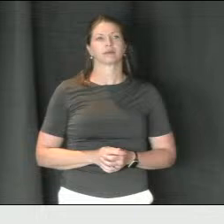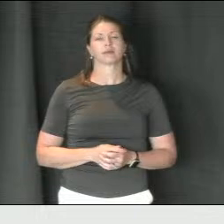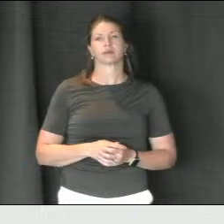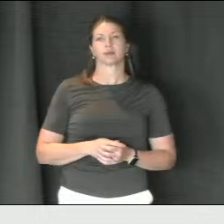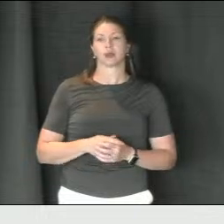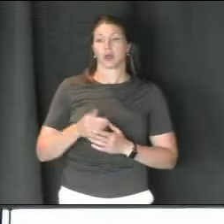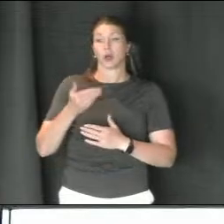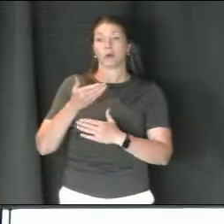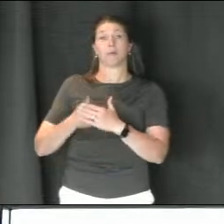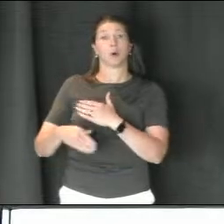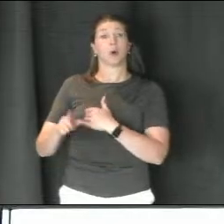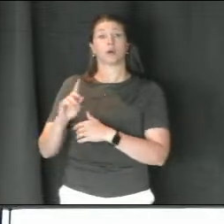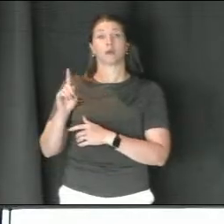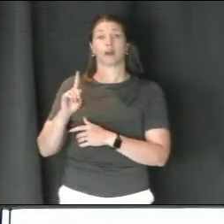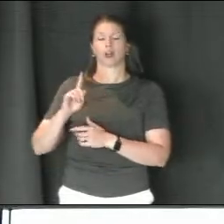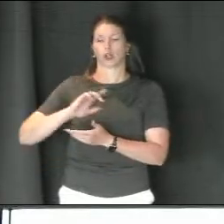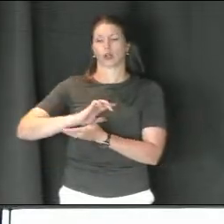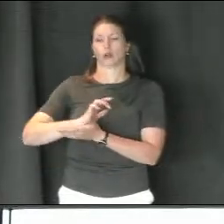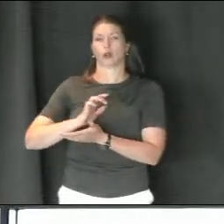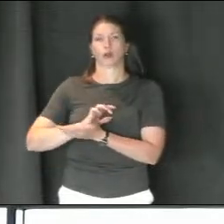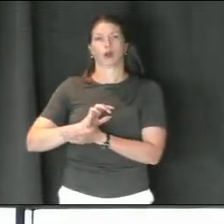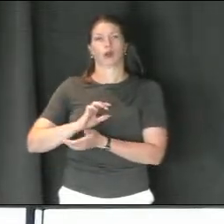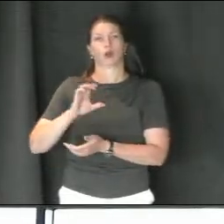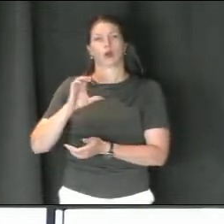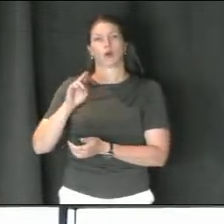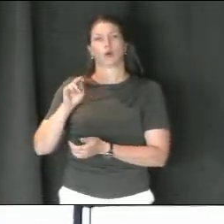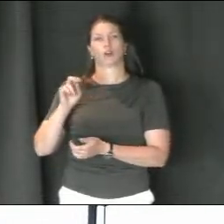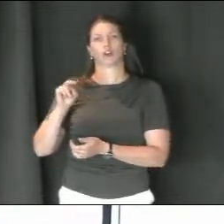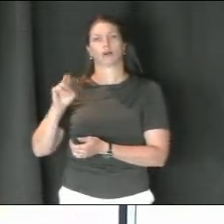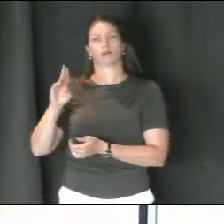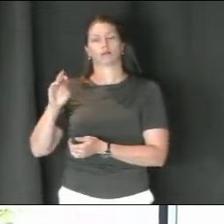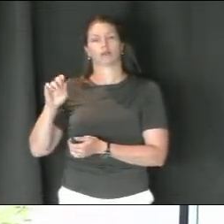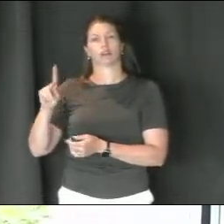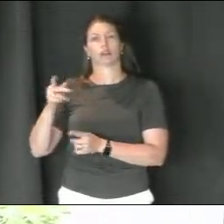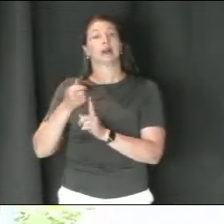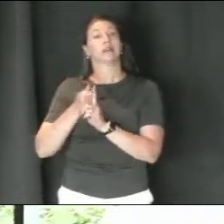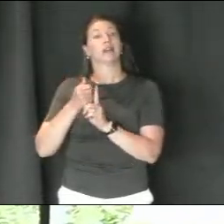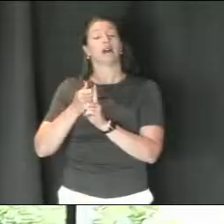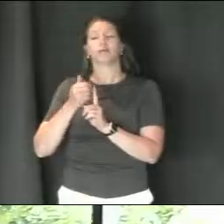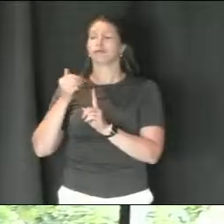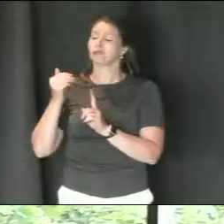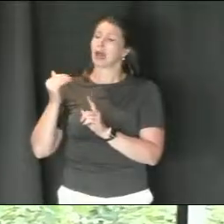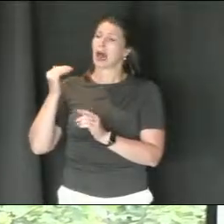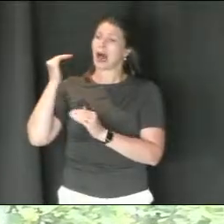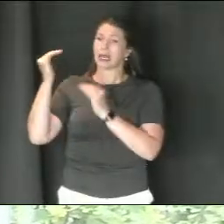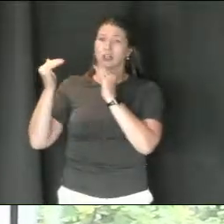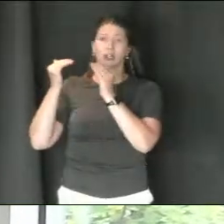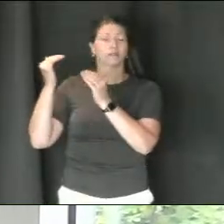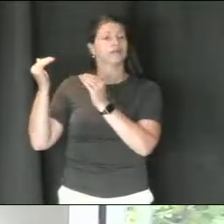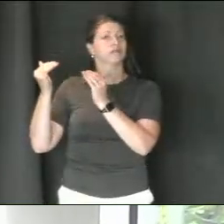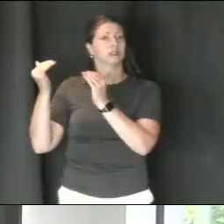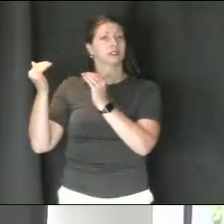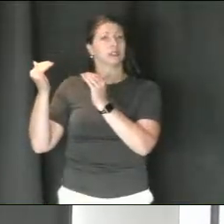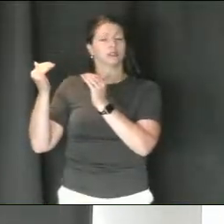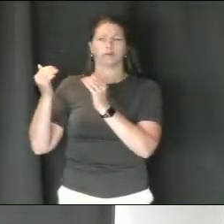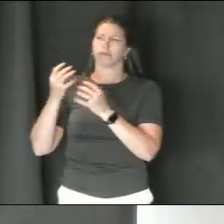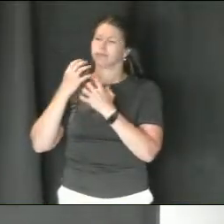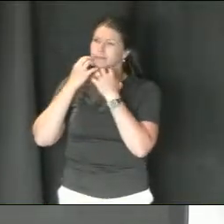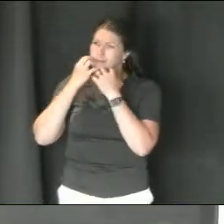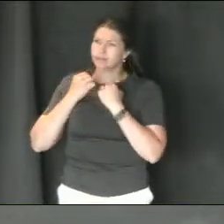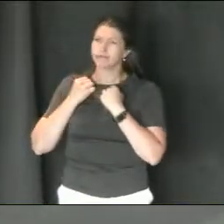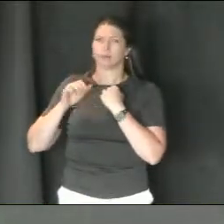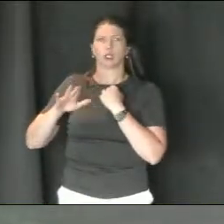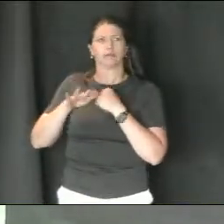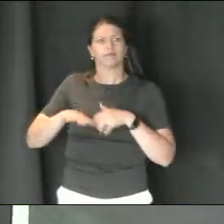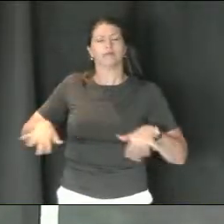Born in Corner Brook, Priscilla has dedicated most of her adult life to making improvements for her city and her region. She served more than 2 decades on